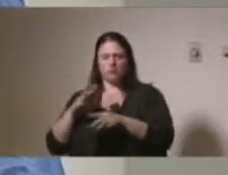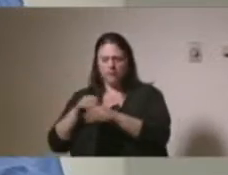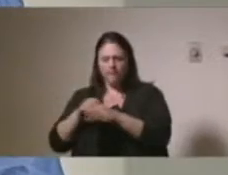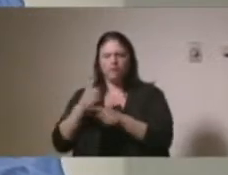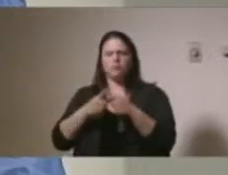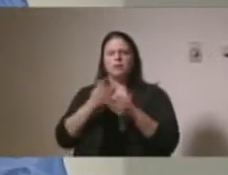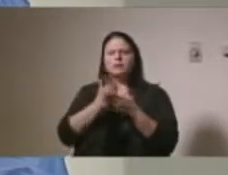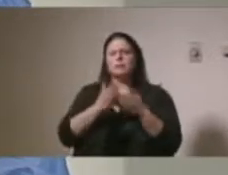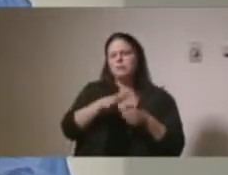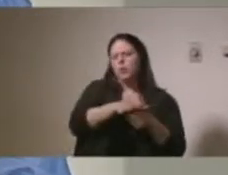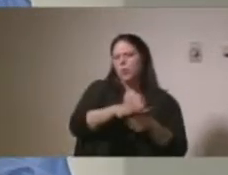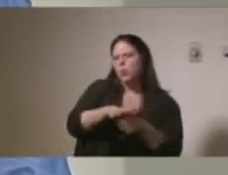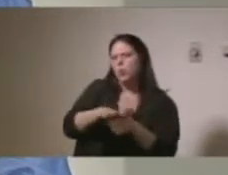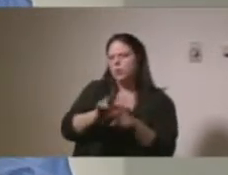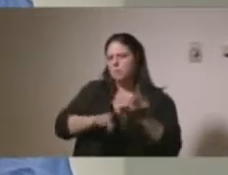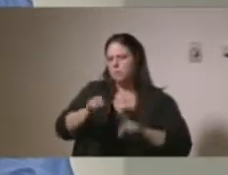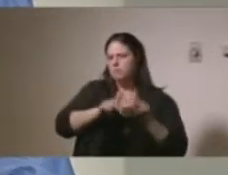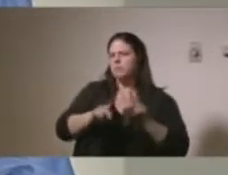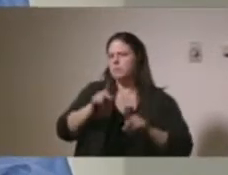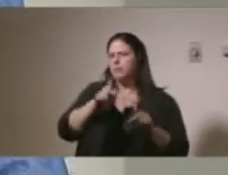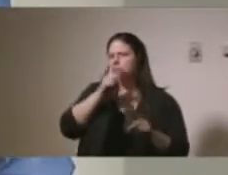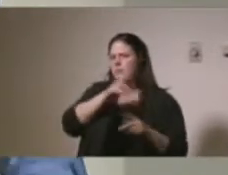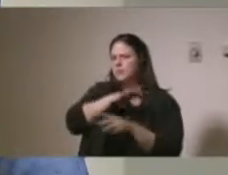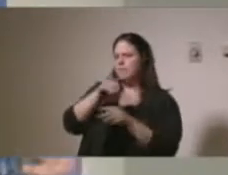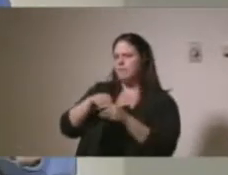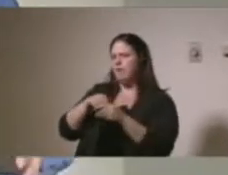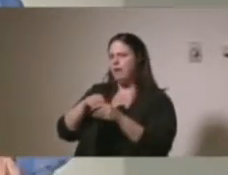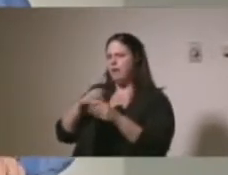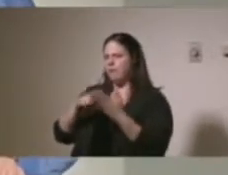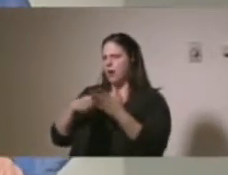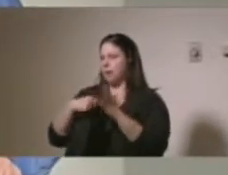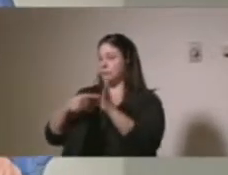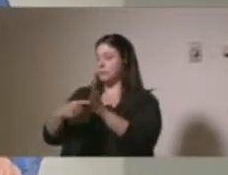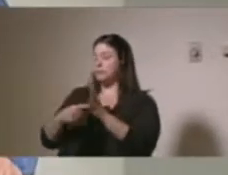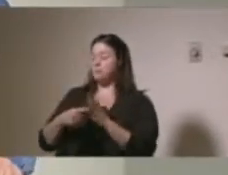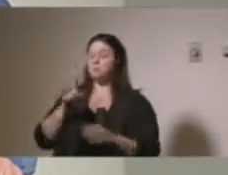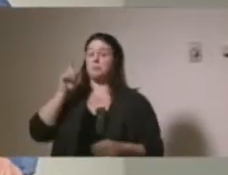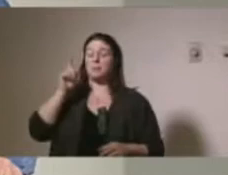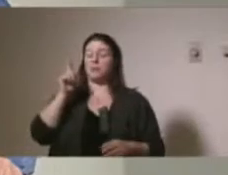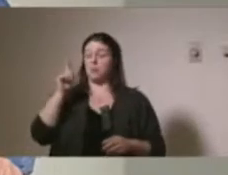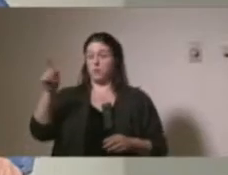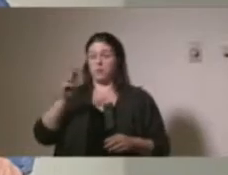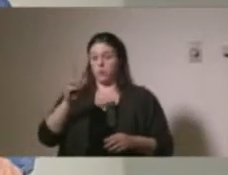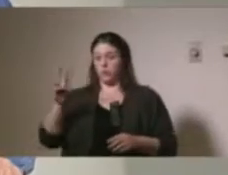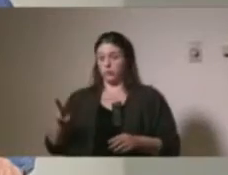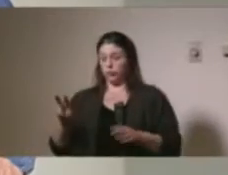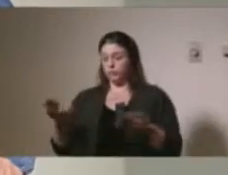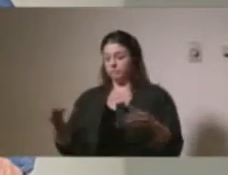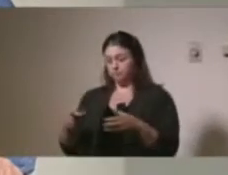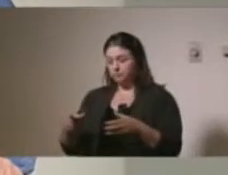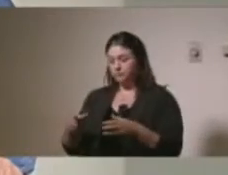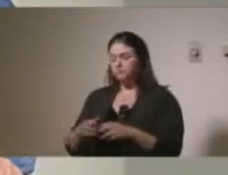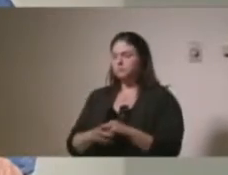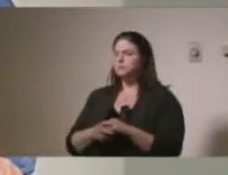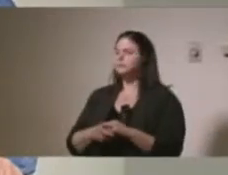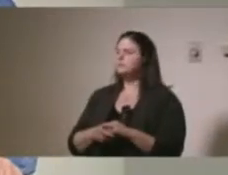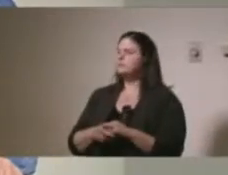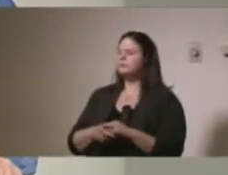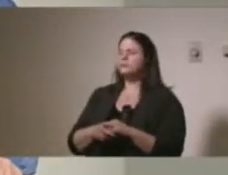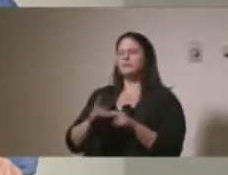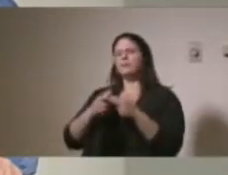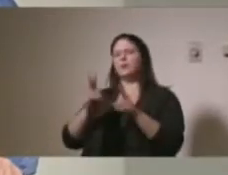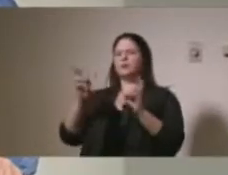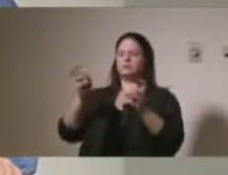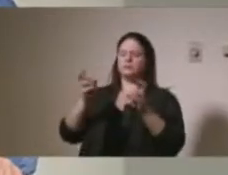a little bit of what you're going to be hearing about. So in Windsor, we had an assembly, and we termed it